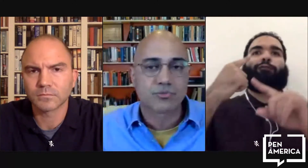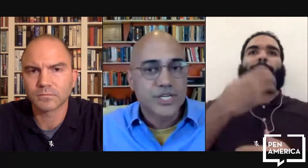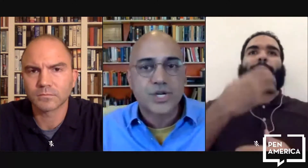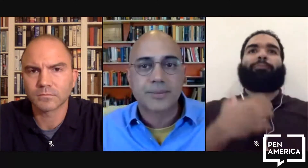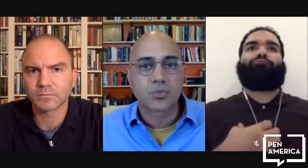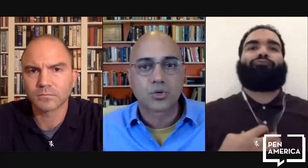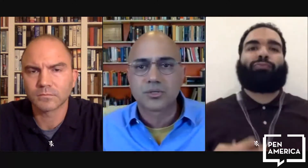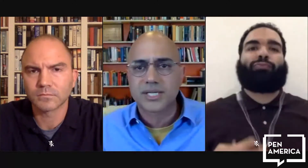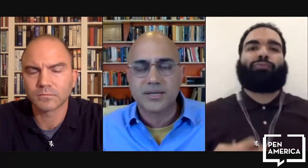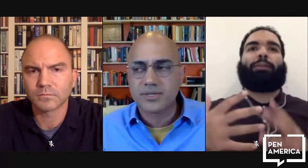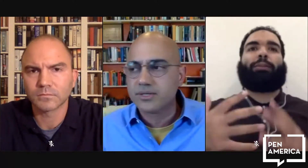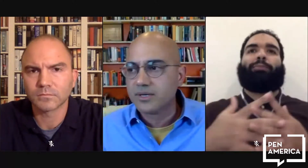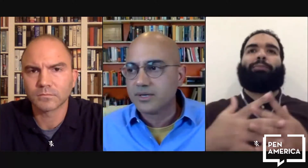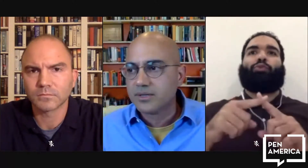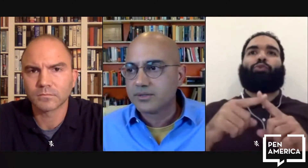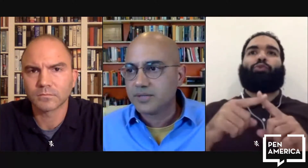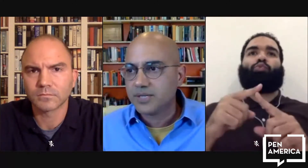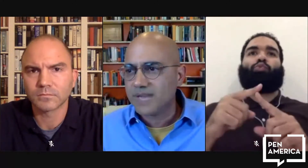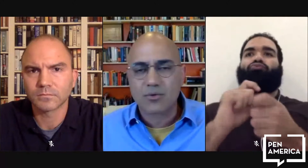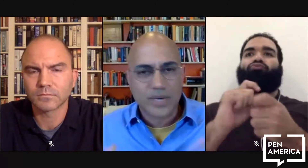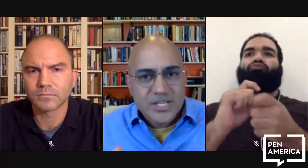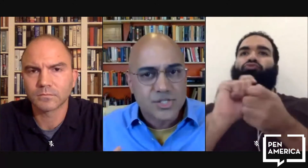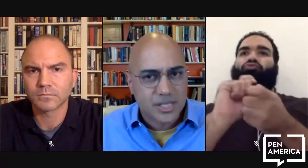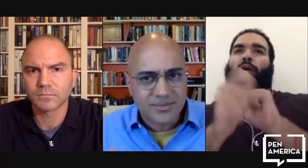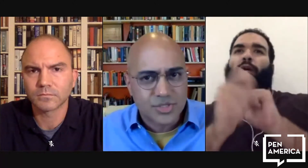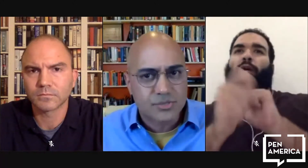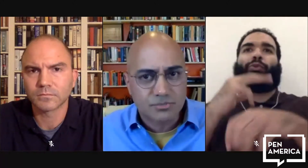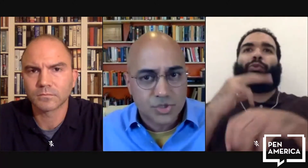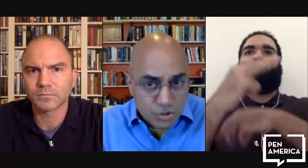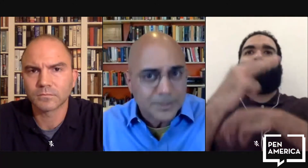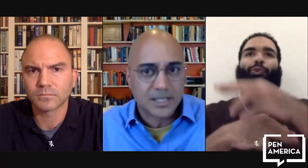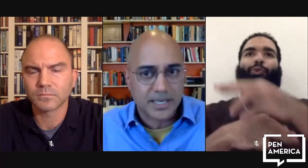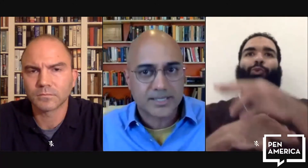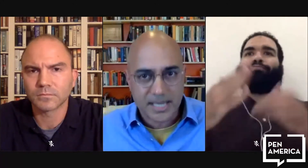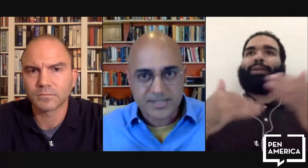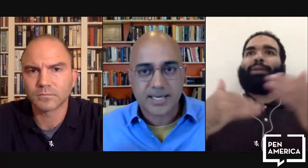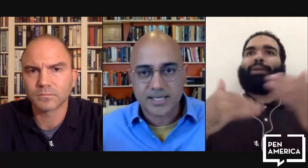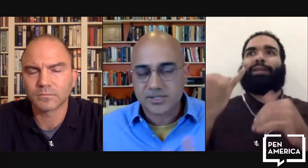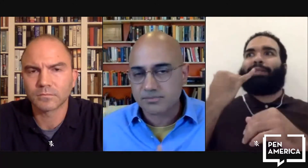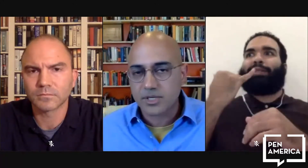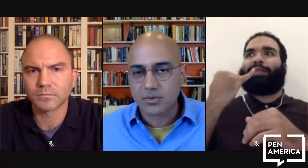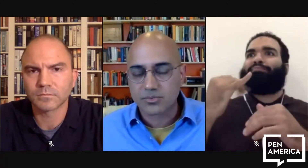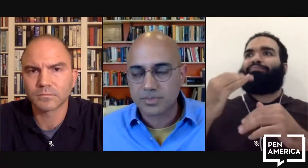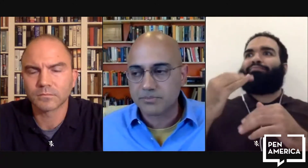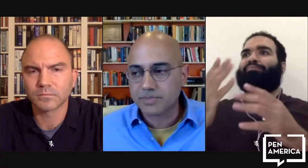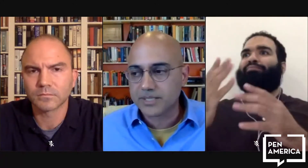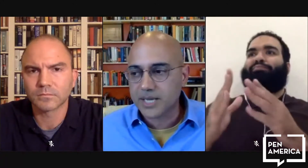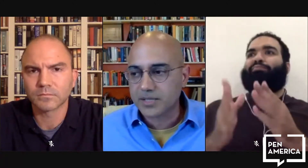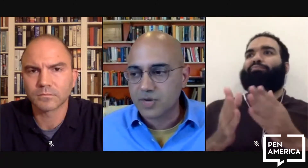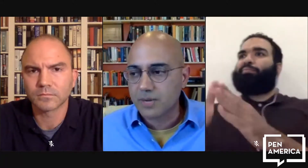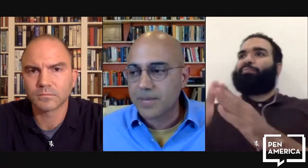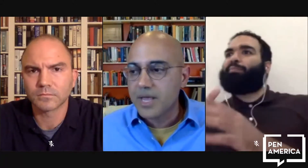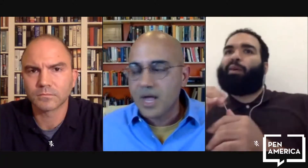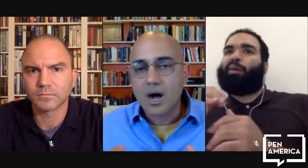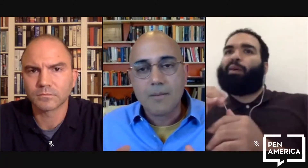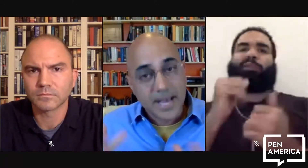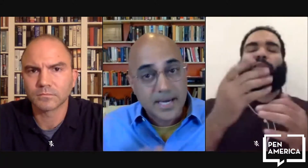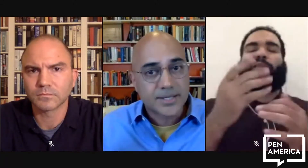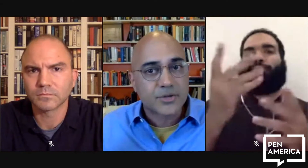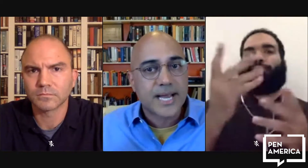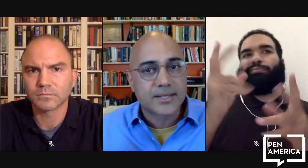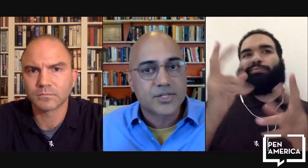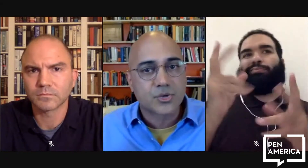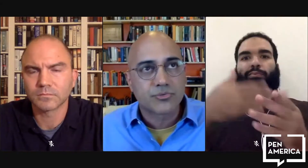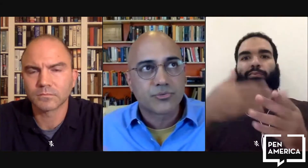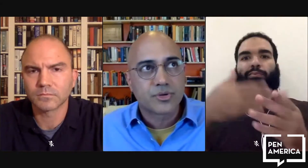sort of reshape the world, even outrageously and stupidly, as the case, you know, being Donald Trump. And on